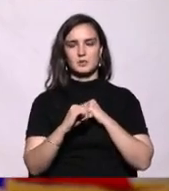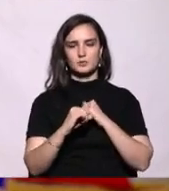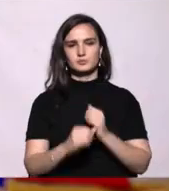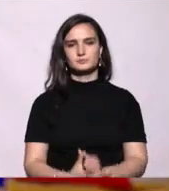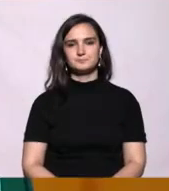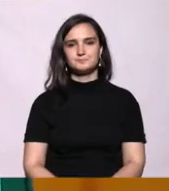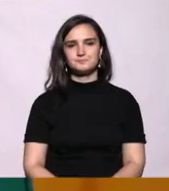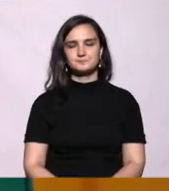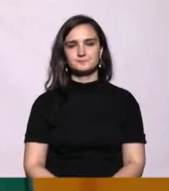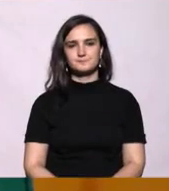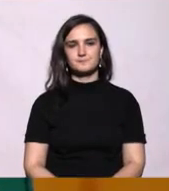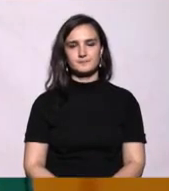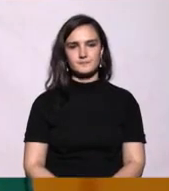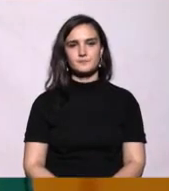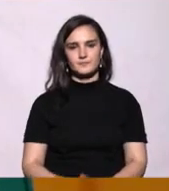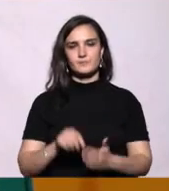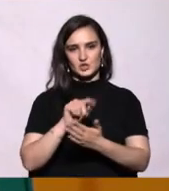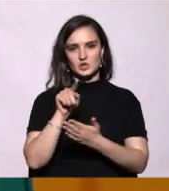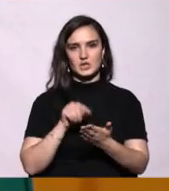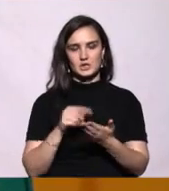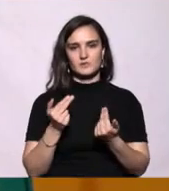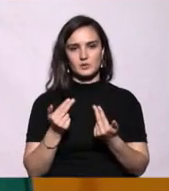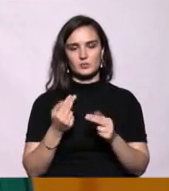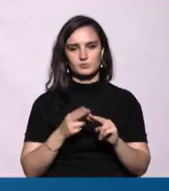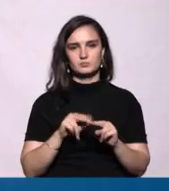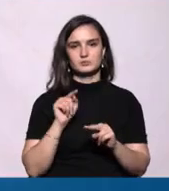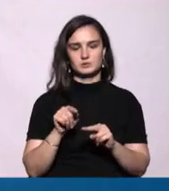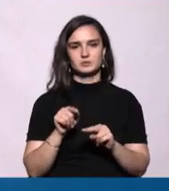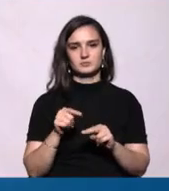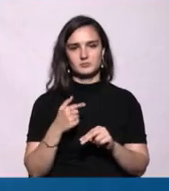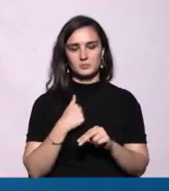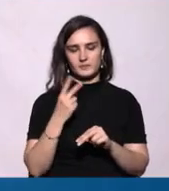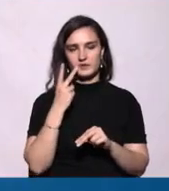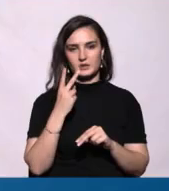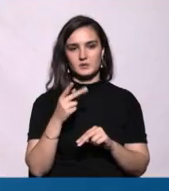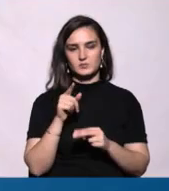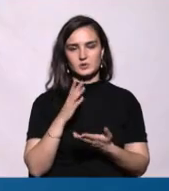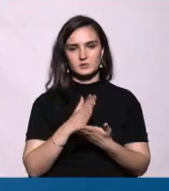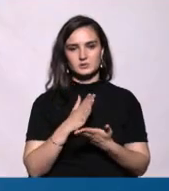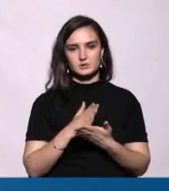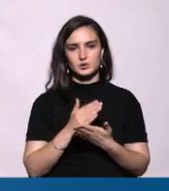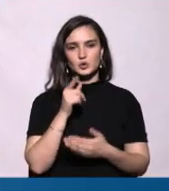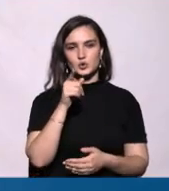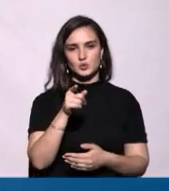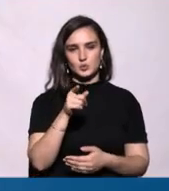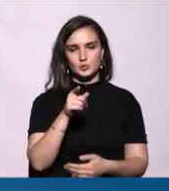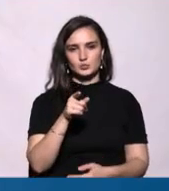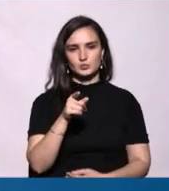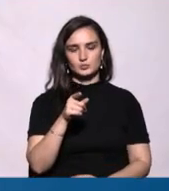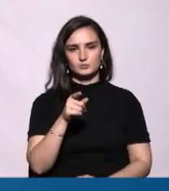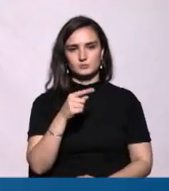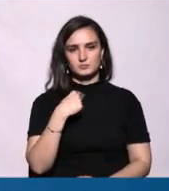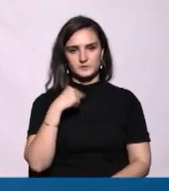it? Oh, it's a question. Yes. Okay. I see here you and I